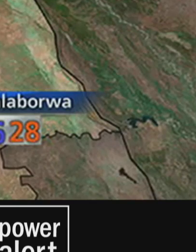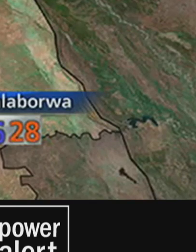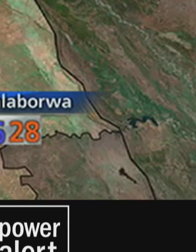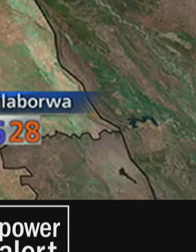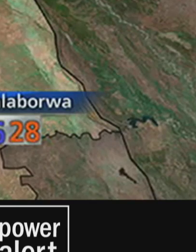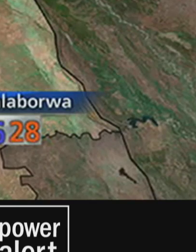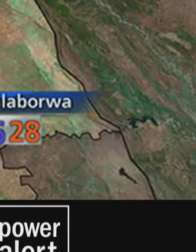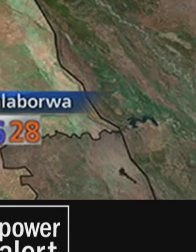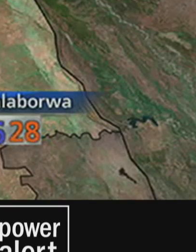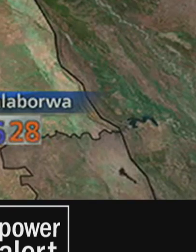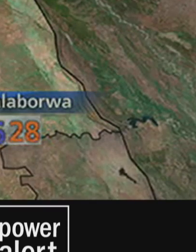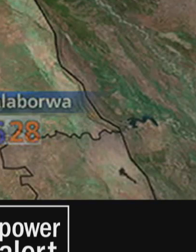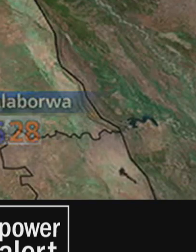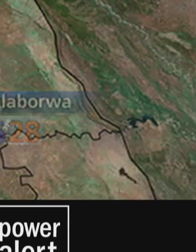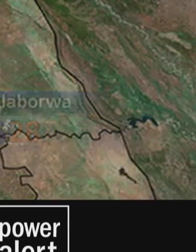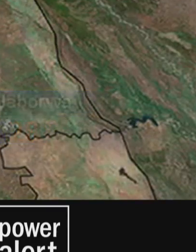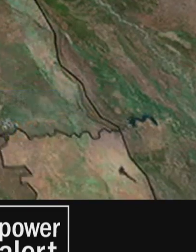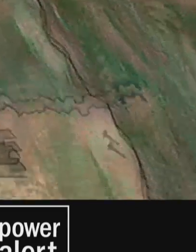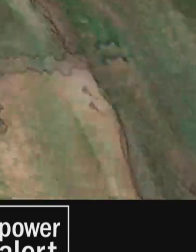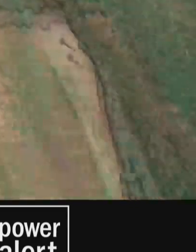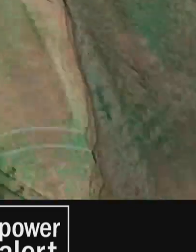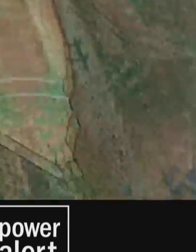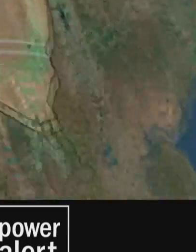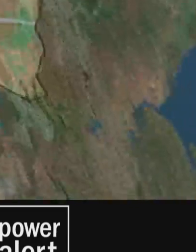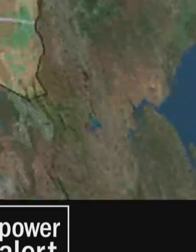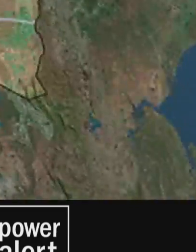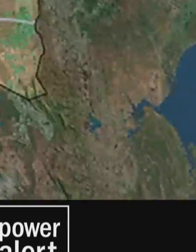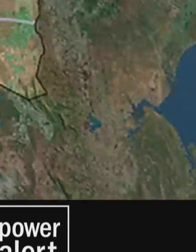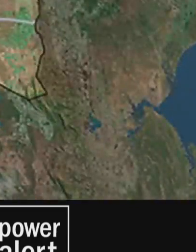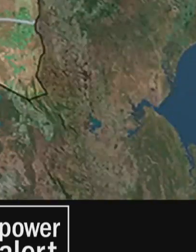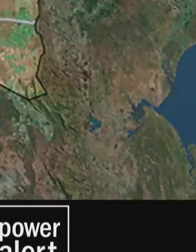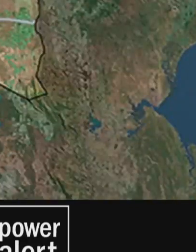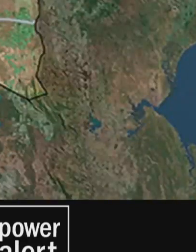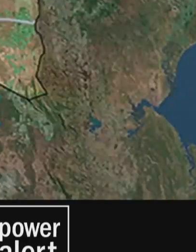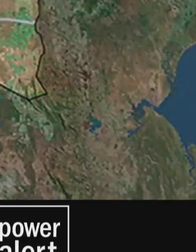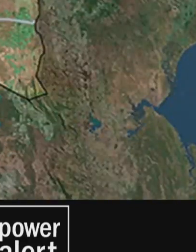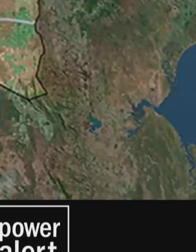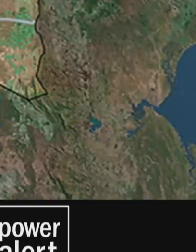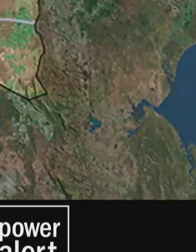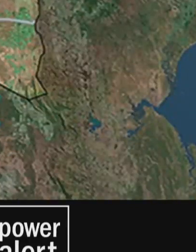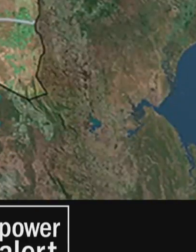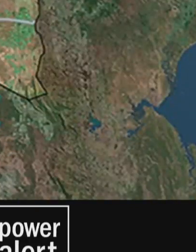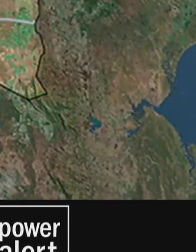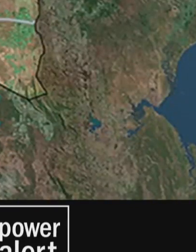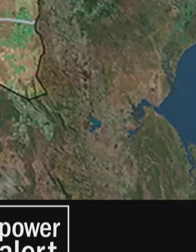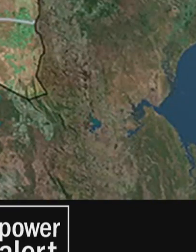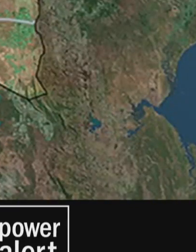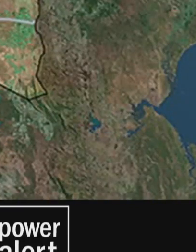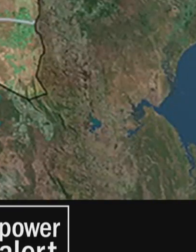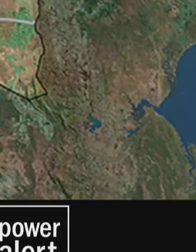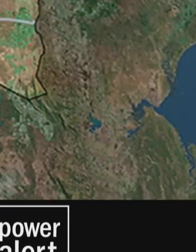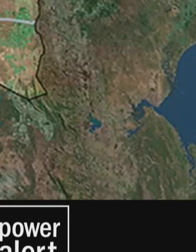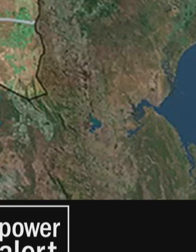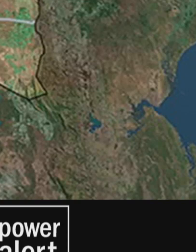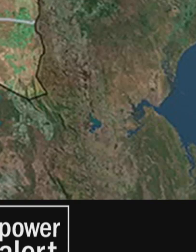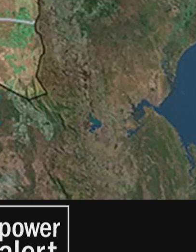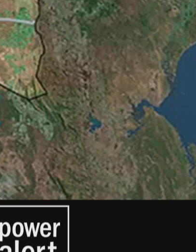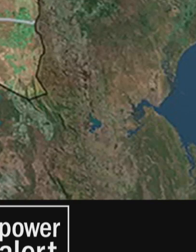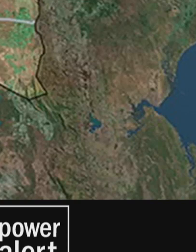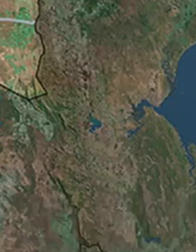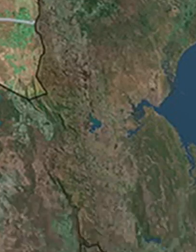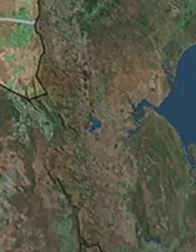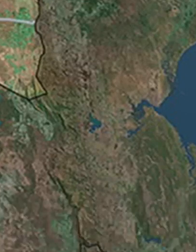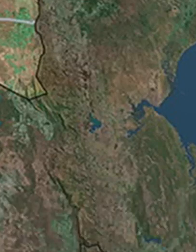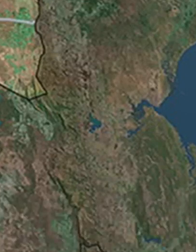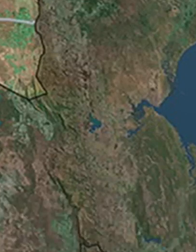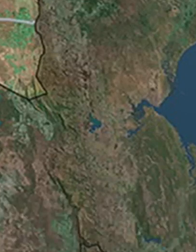di le 14 go ya go di le 25 mo Thapameng province ya Mpumalanga le teng mo provinceng go tla nna le pula Mbombela ka digata di le